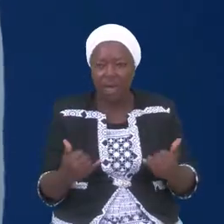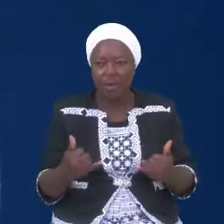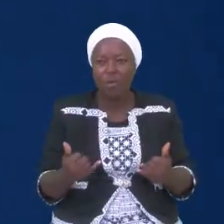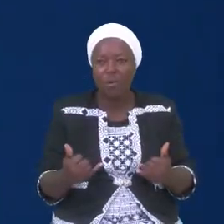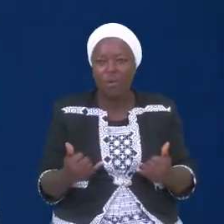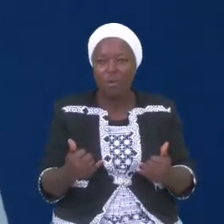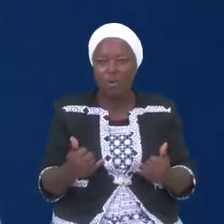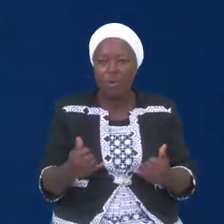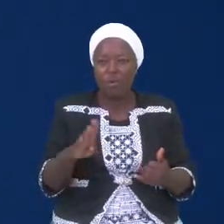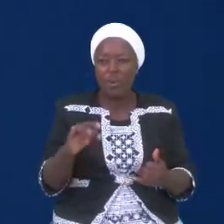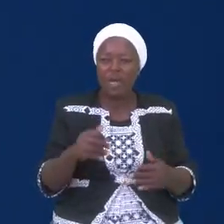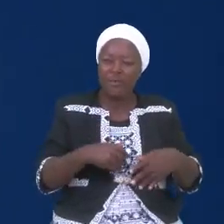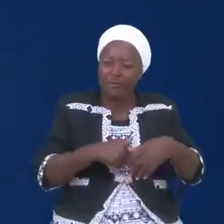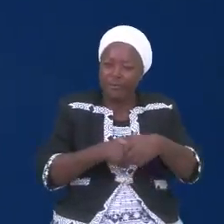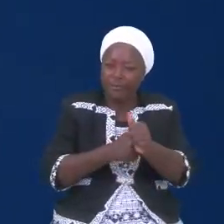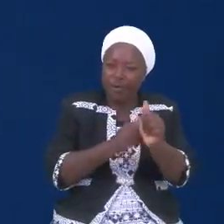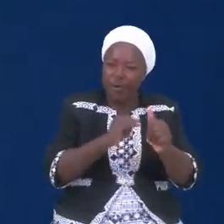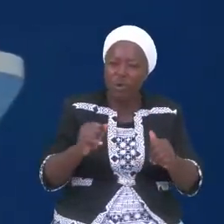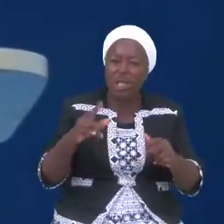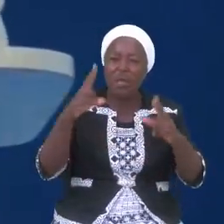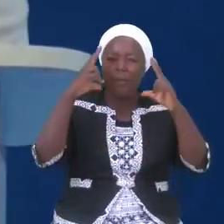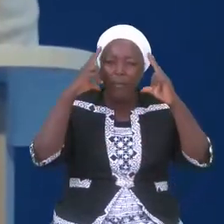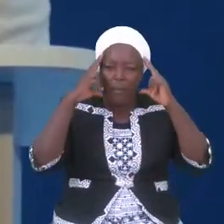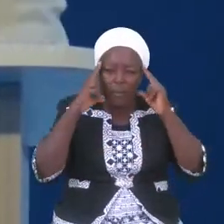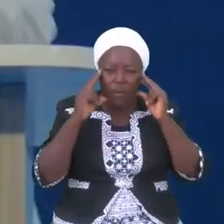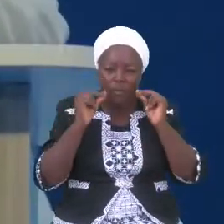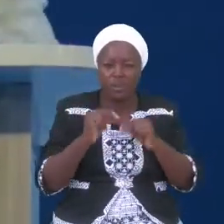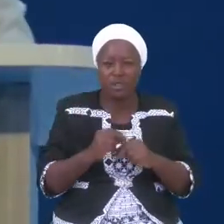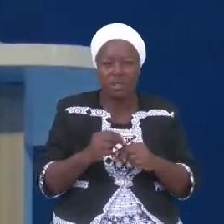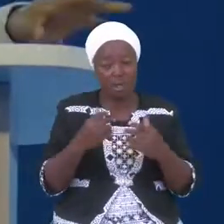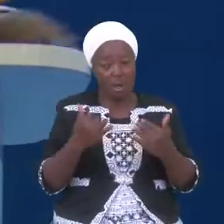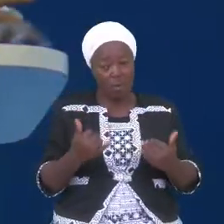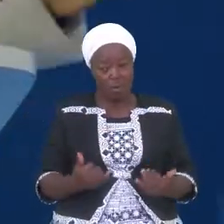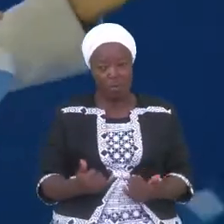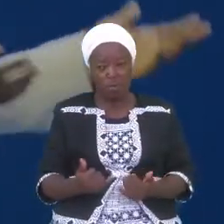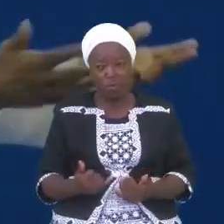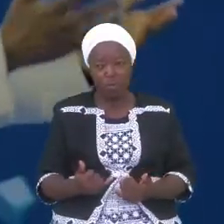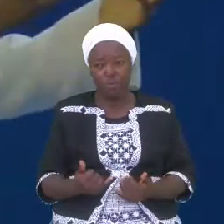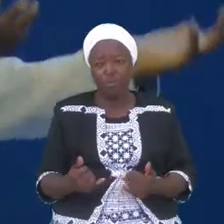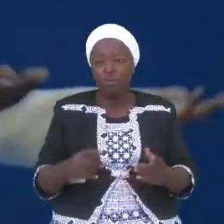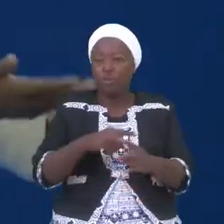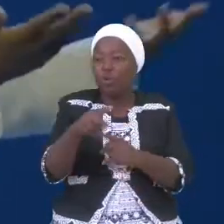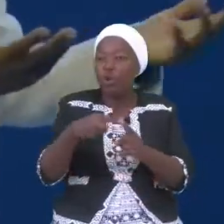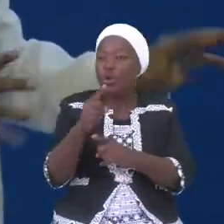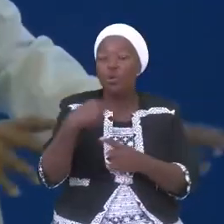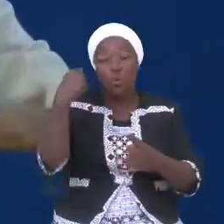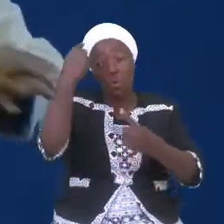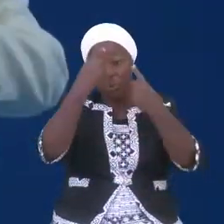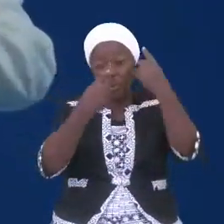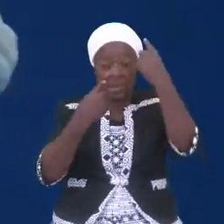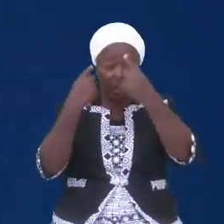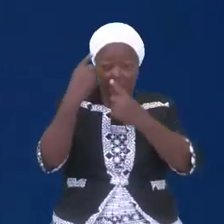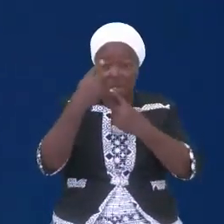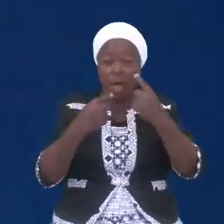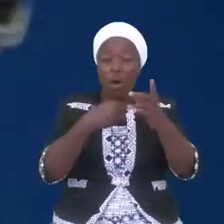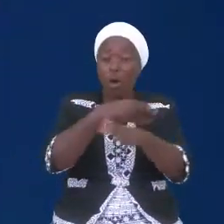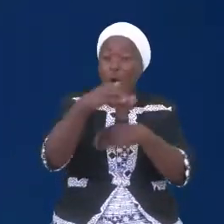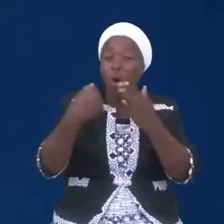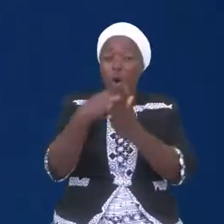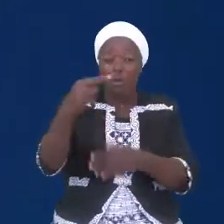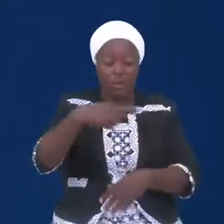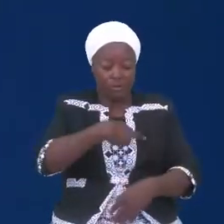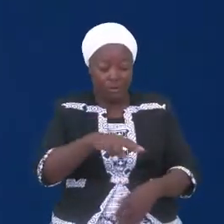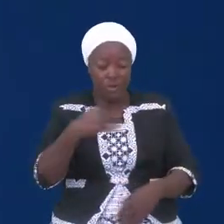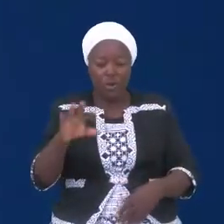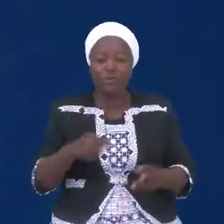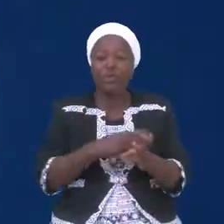by following Moses. Now, when you consider all the religions of